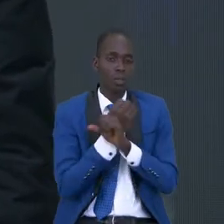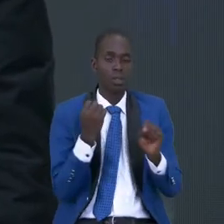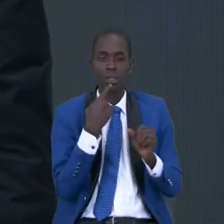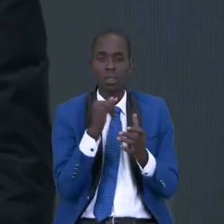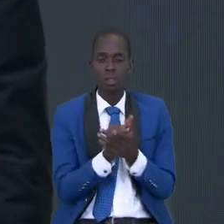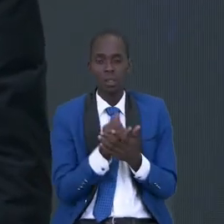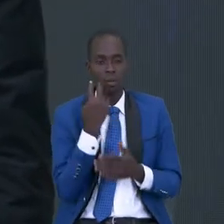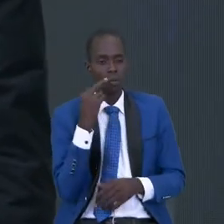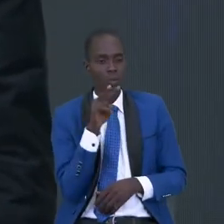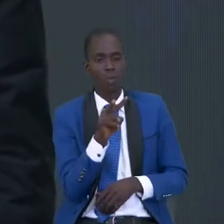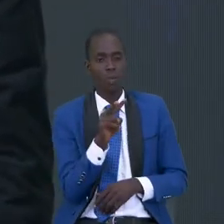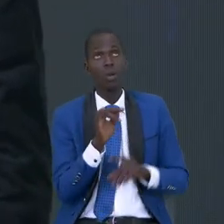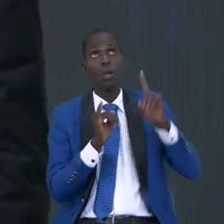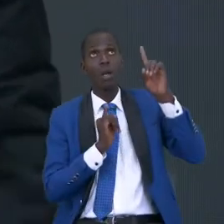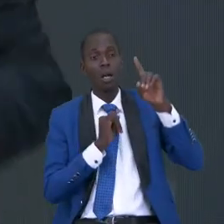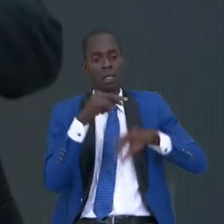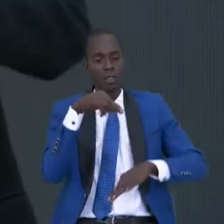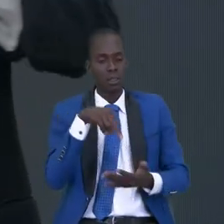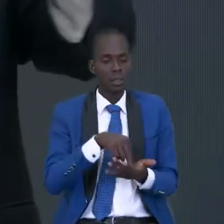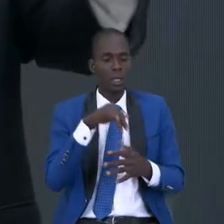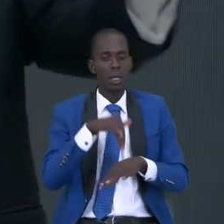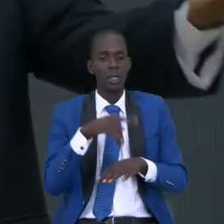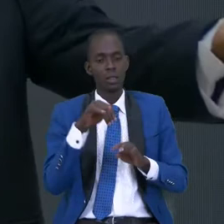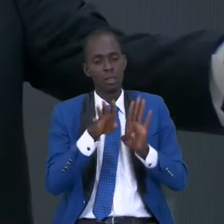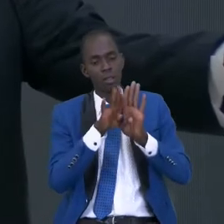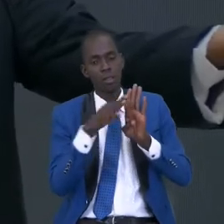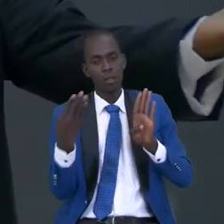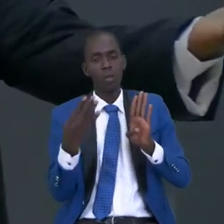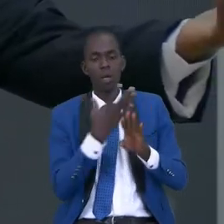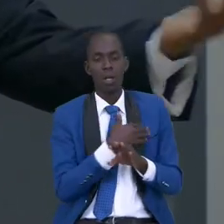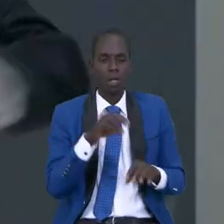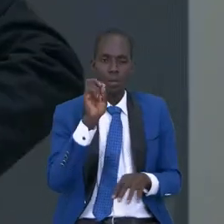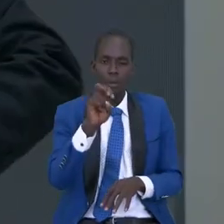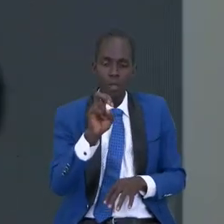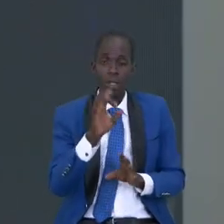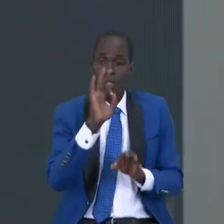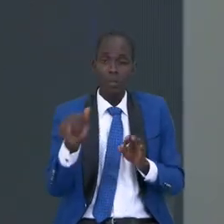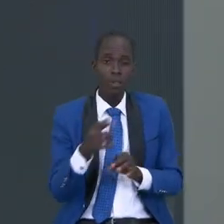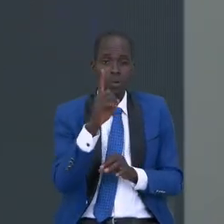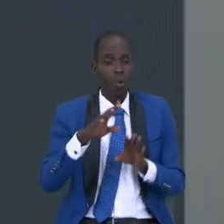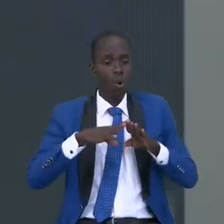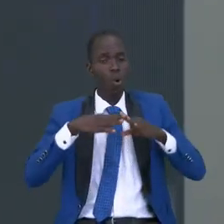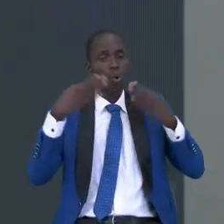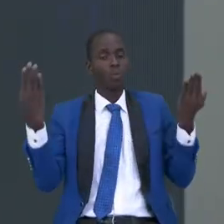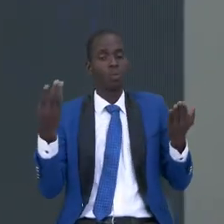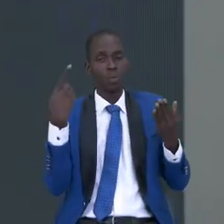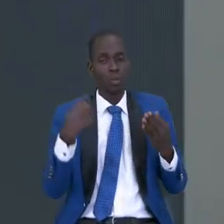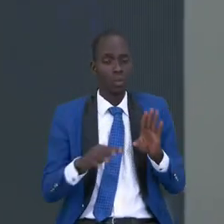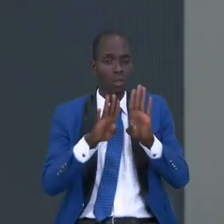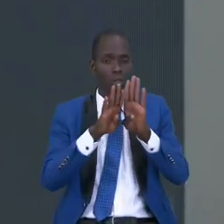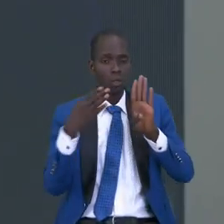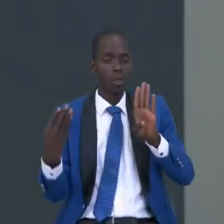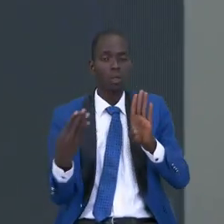I stand at the door and knock. If anyone opens the door, I will come in. He